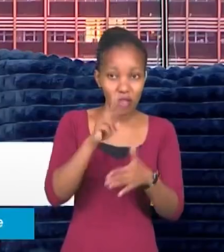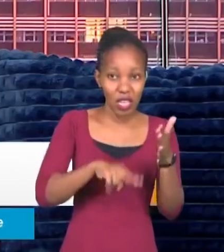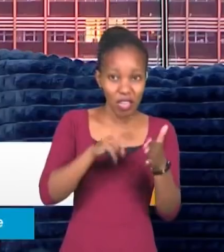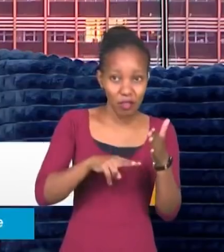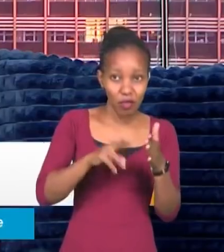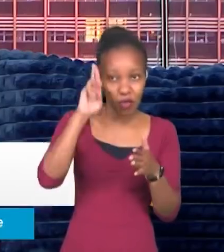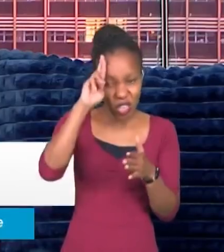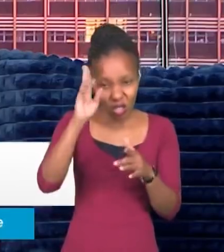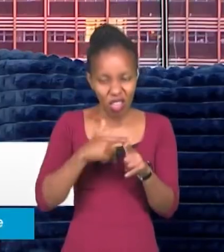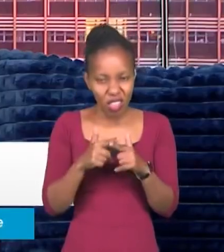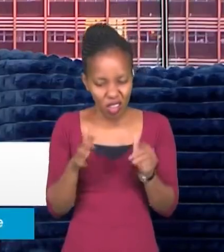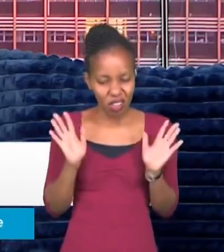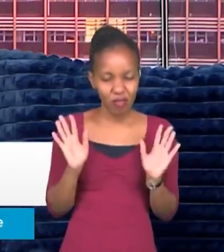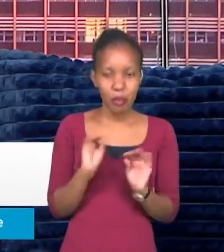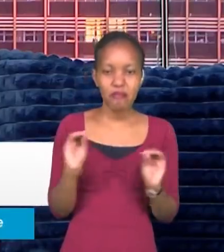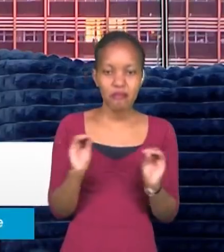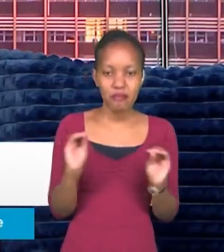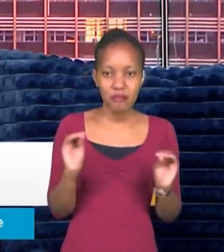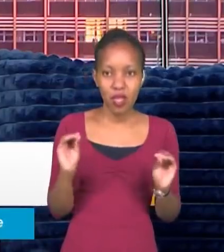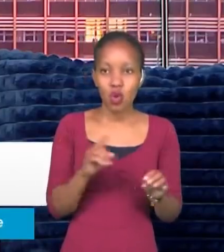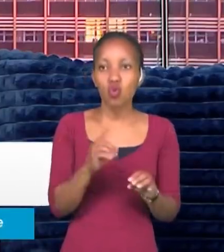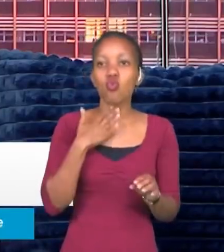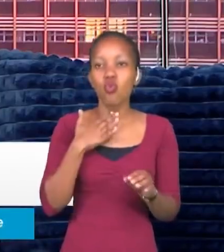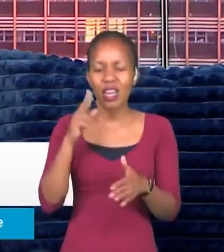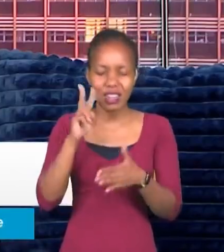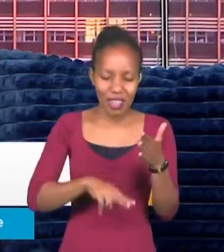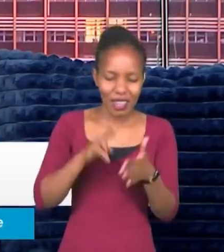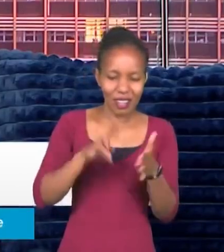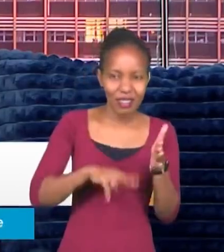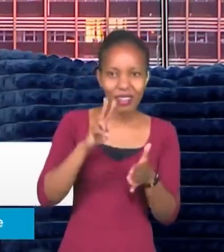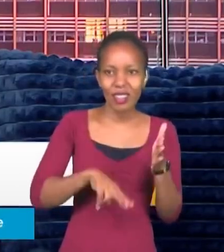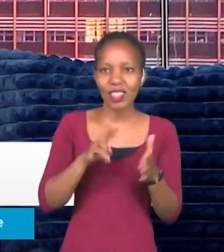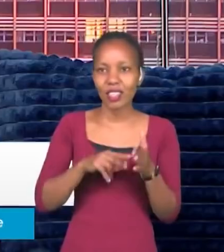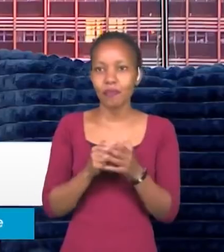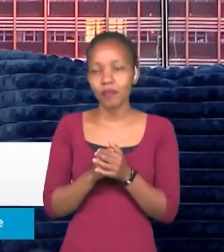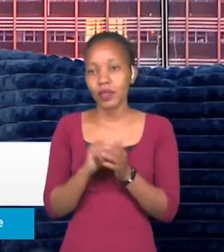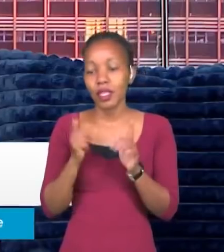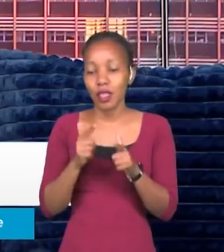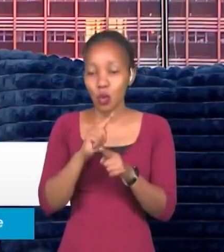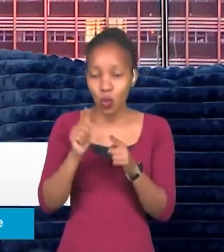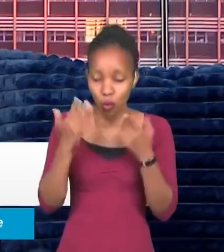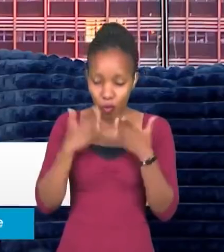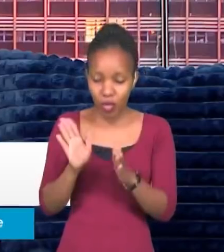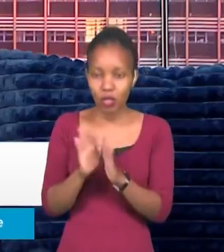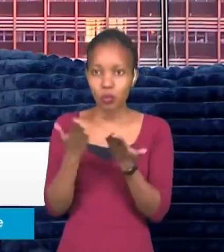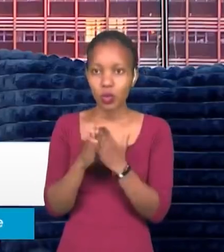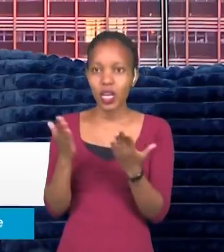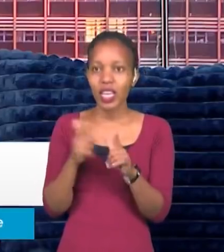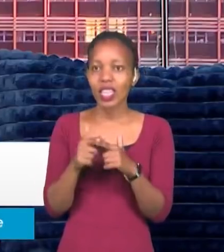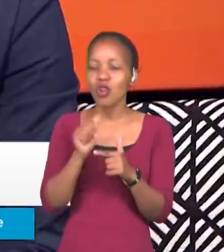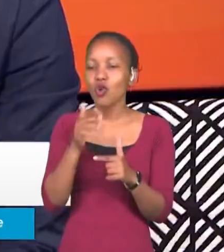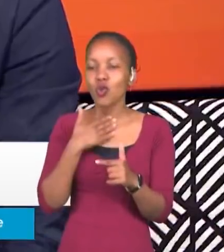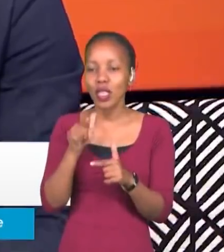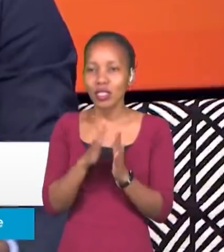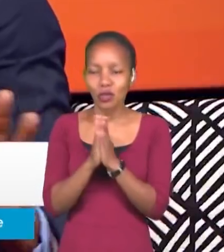really be discouraged by the number of pages. Okay. You will actually want to read and read and read. Mm-hmm. And by the time you're coming to the end, you don't want it to end.